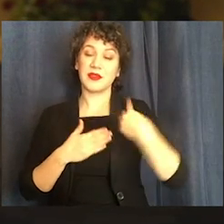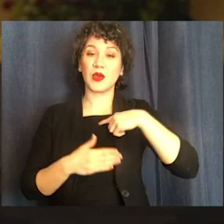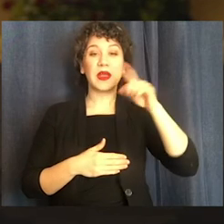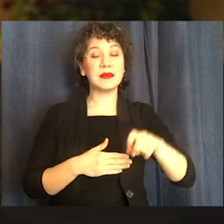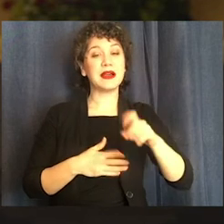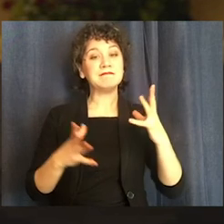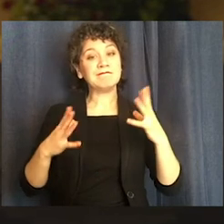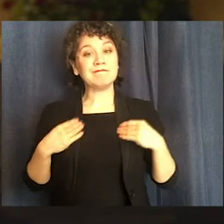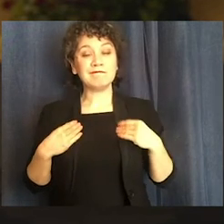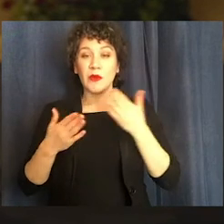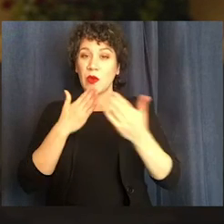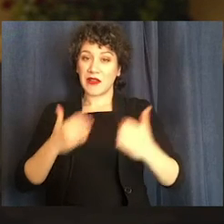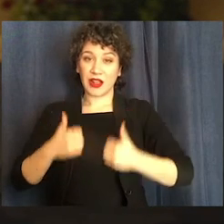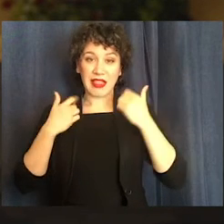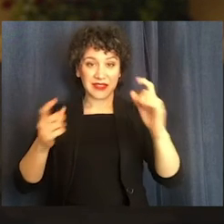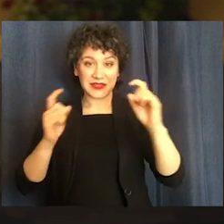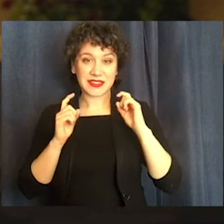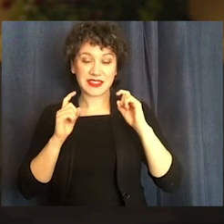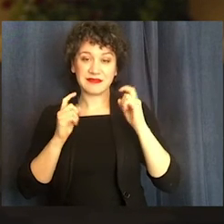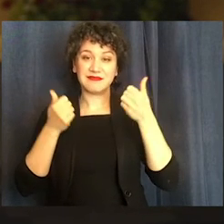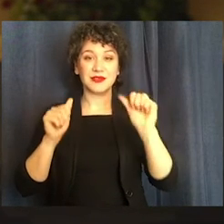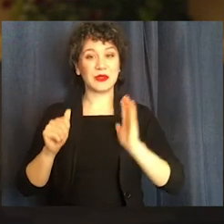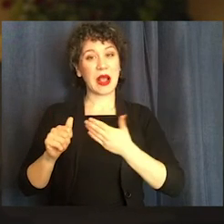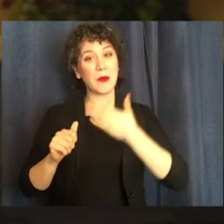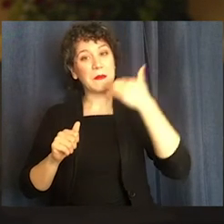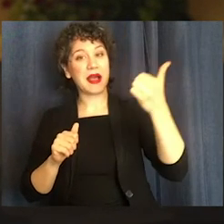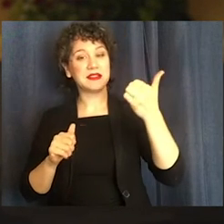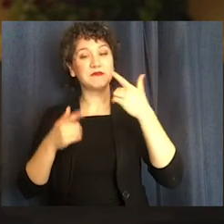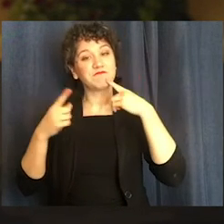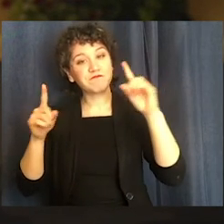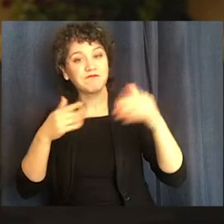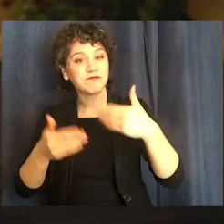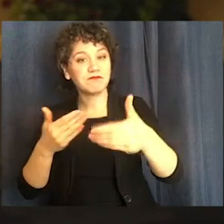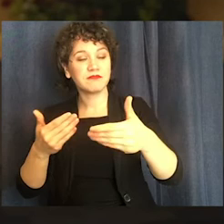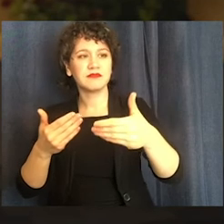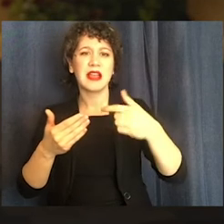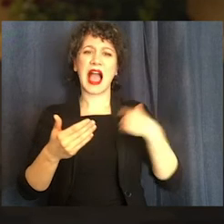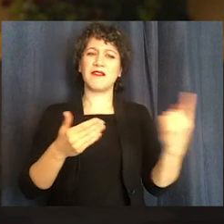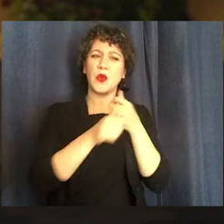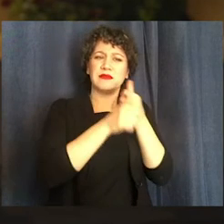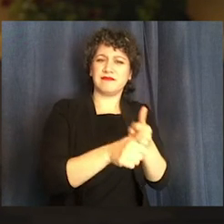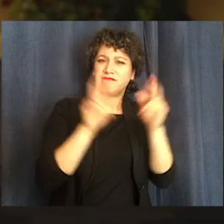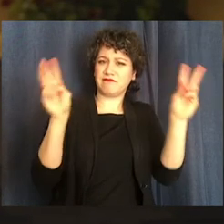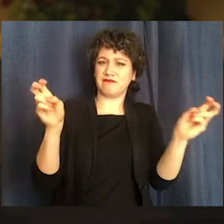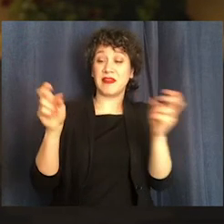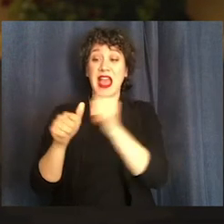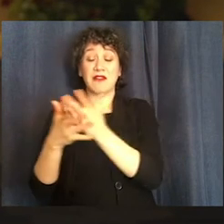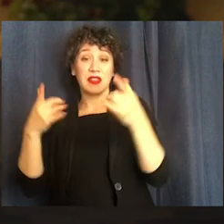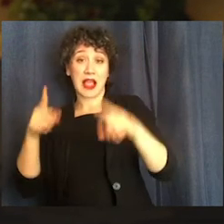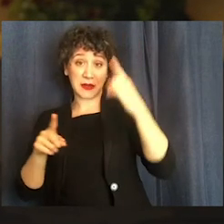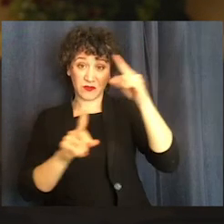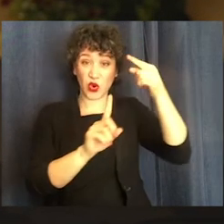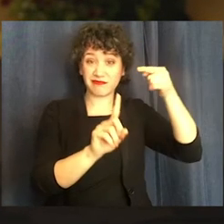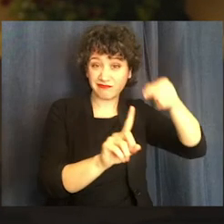reason. Even in this pandemic that has changed all of our lives, but look at us, seeing new ways to adapt to adversity. It just goes to show how we